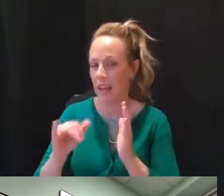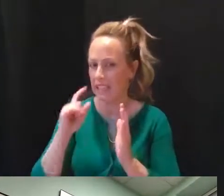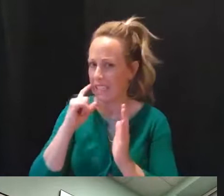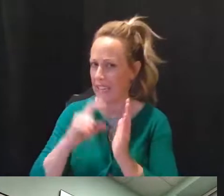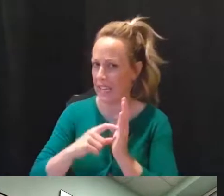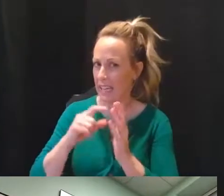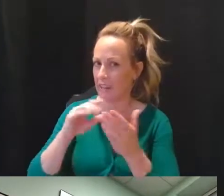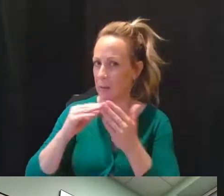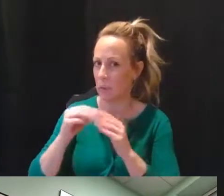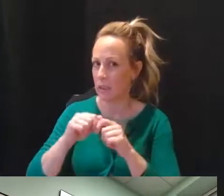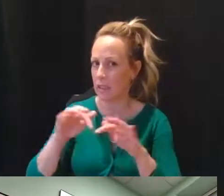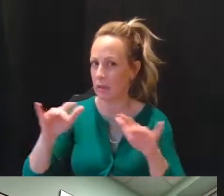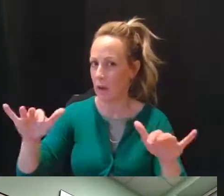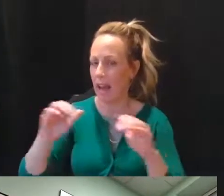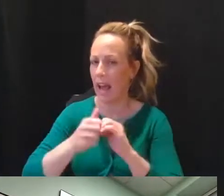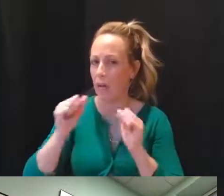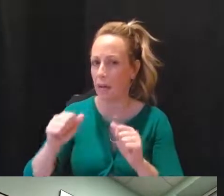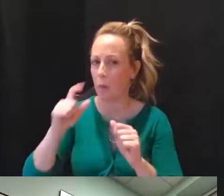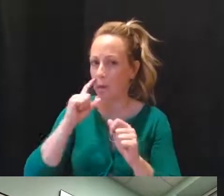order to get these numbers to go back down?